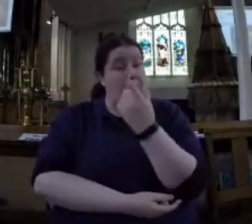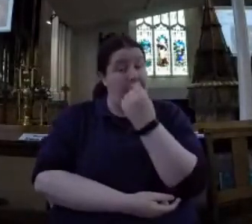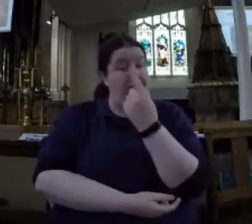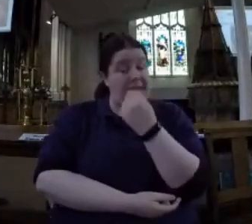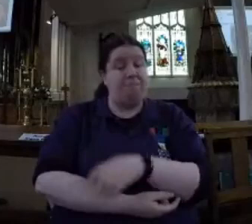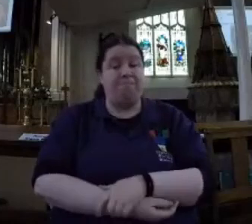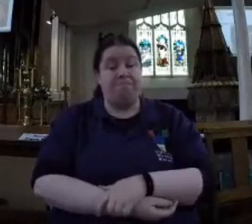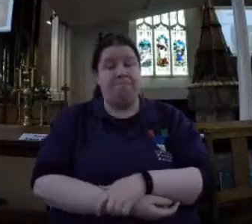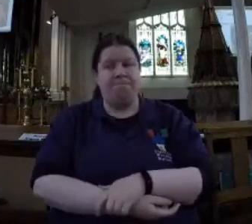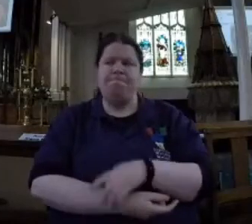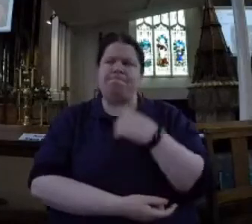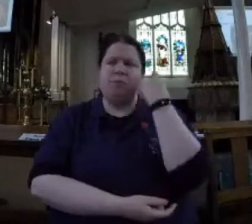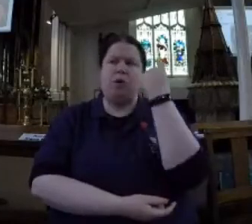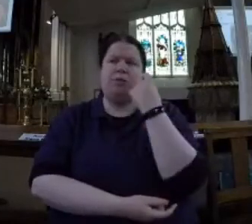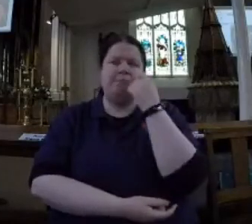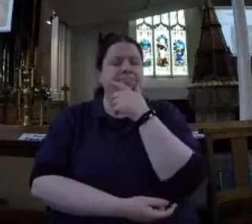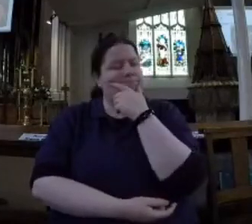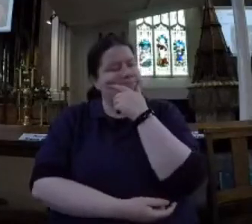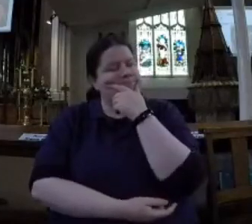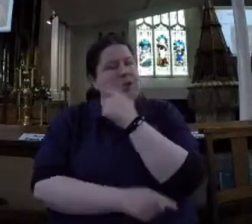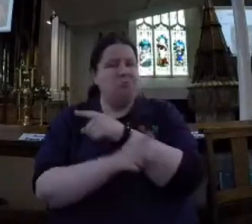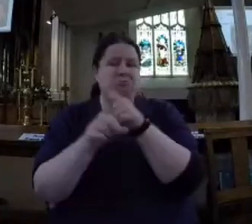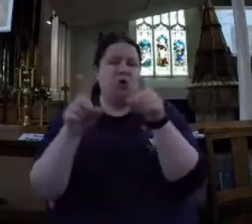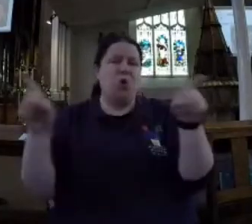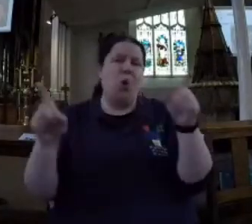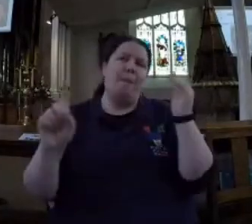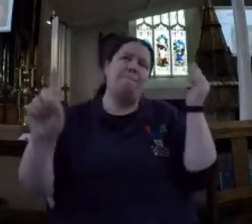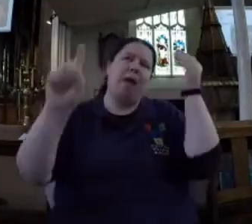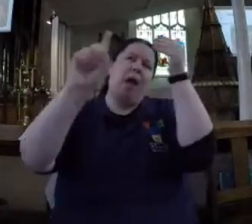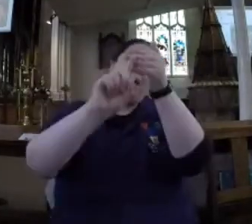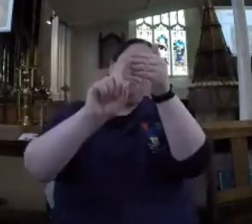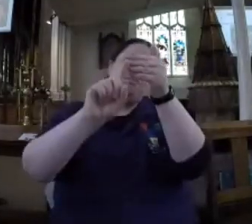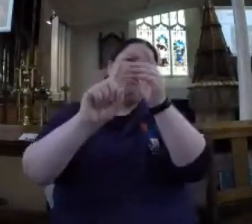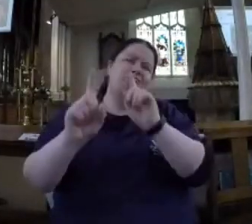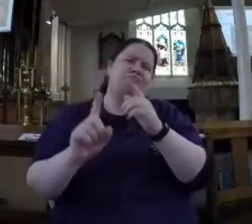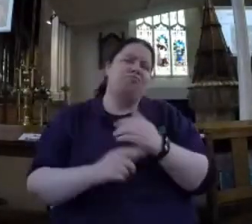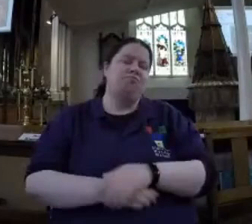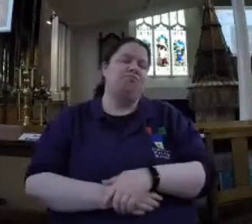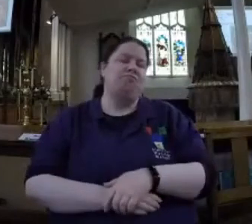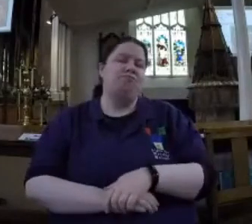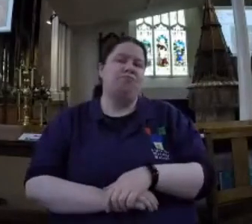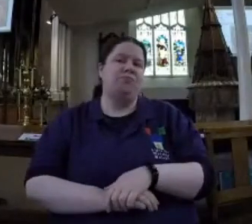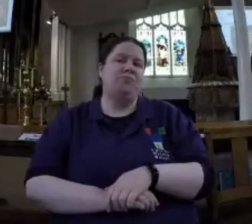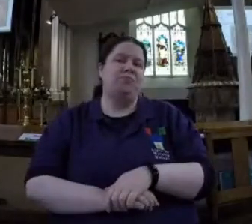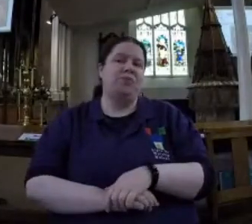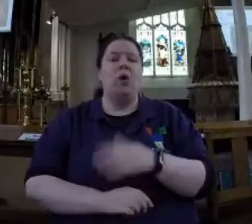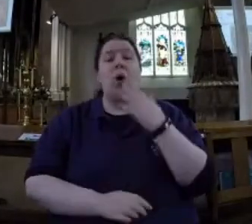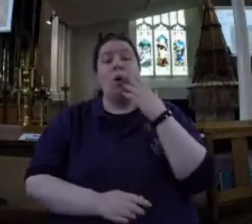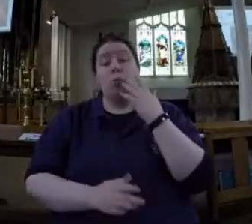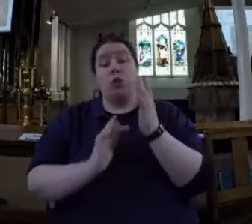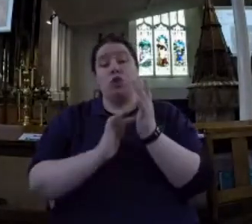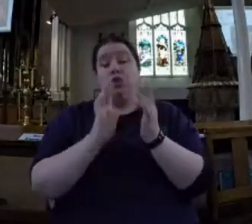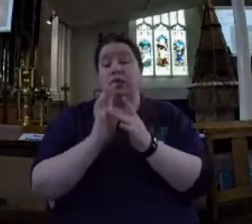I wonder, what is your mission field? When Jesus called his